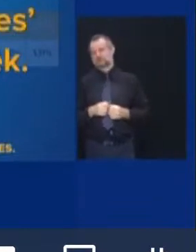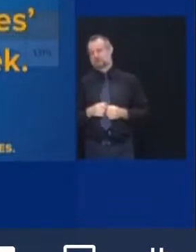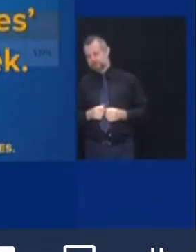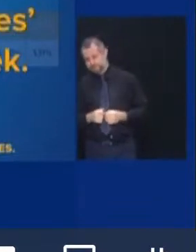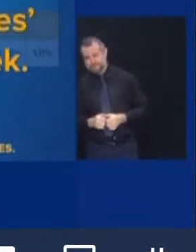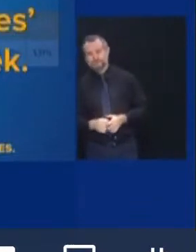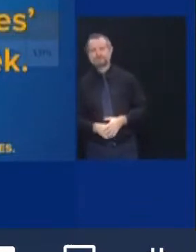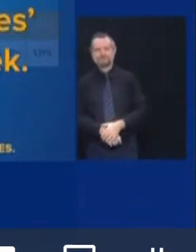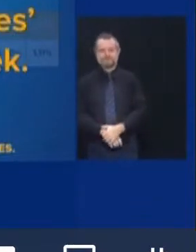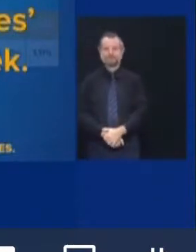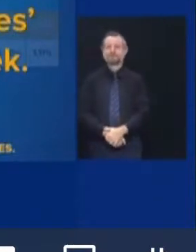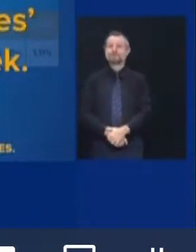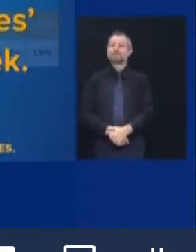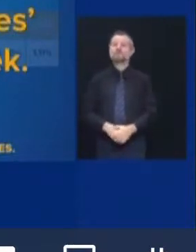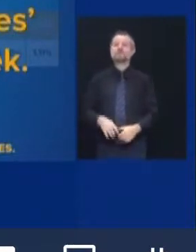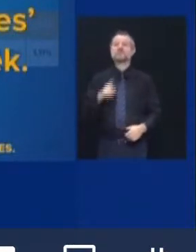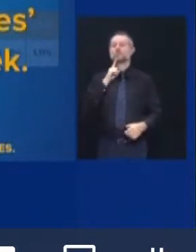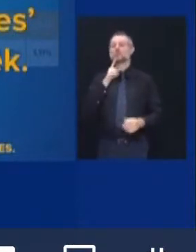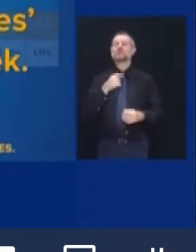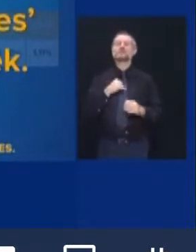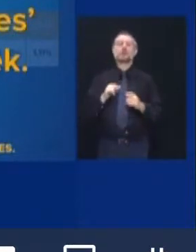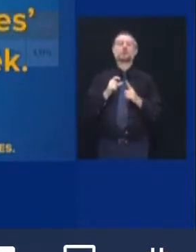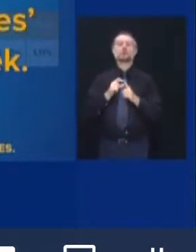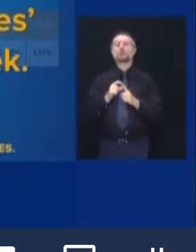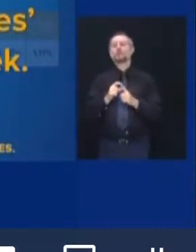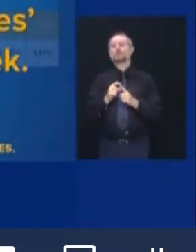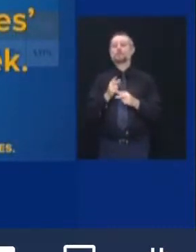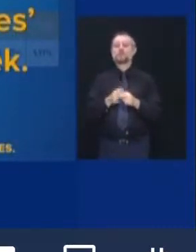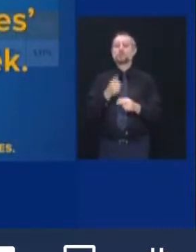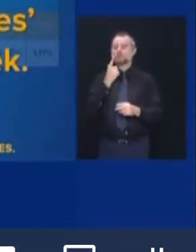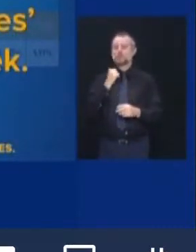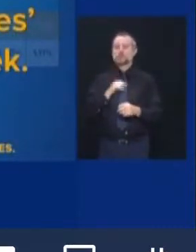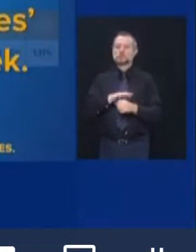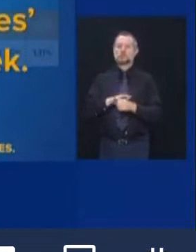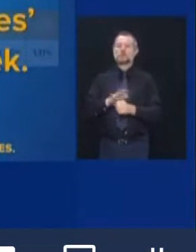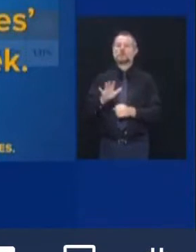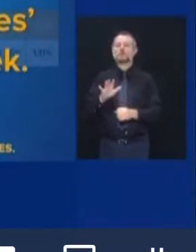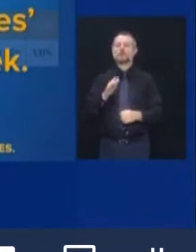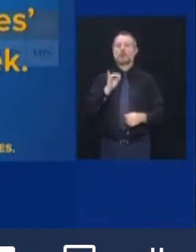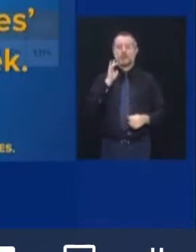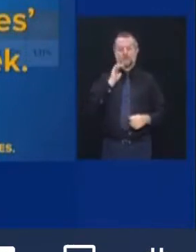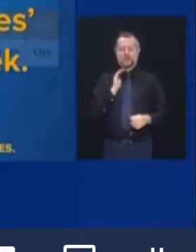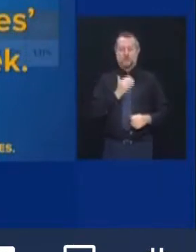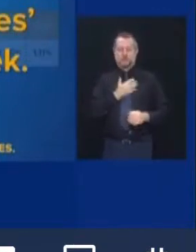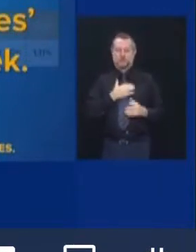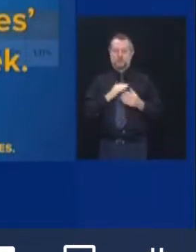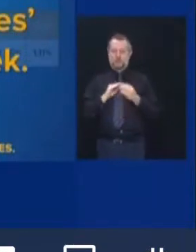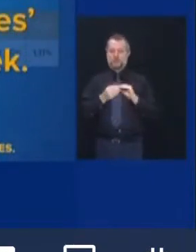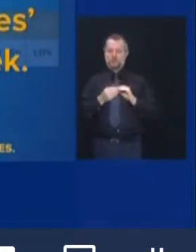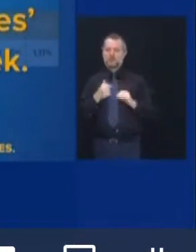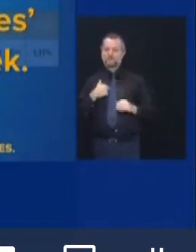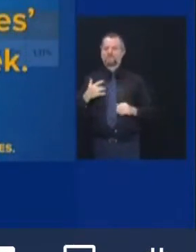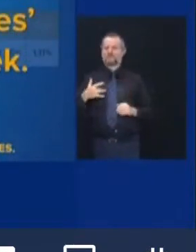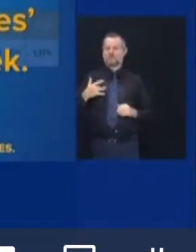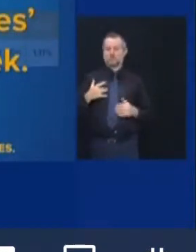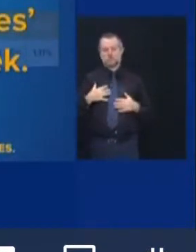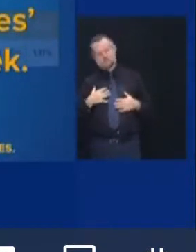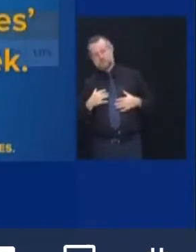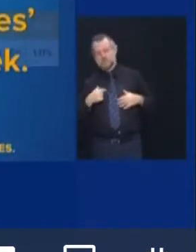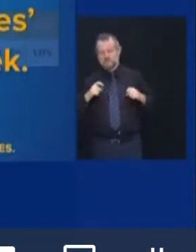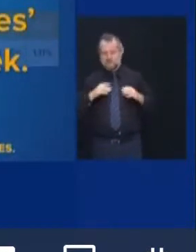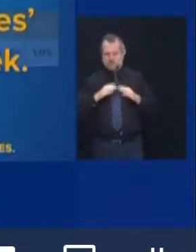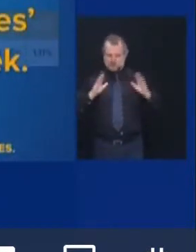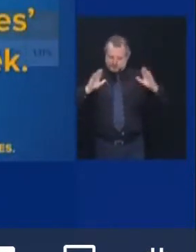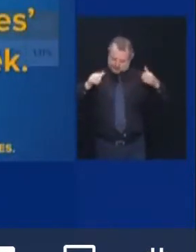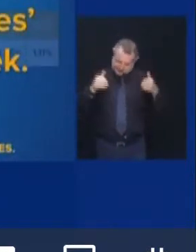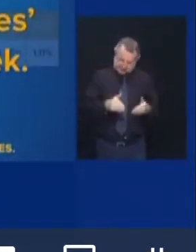So when we say red zone, these are for us the high concentration areas.